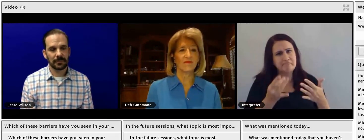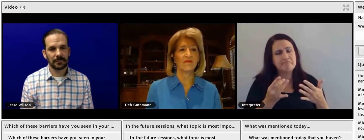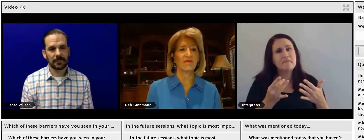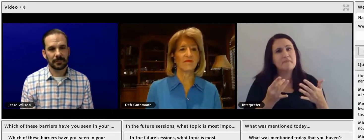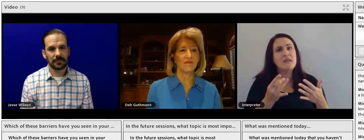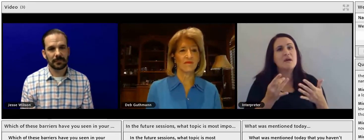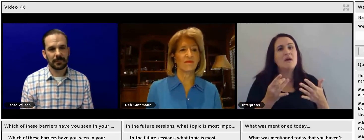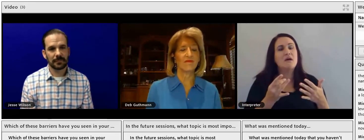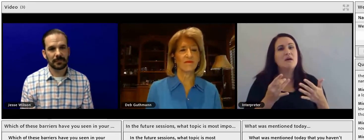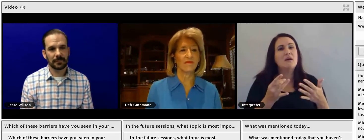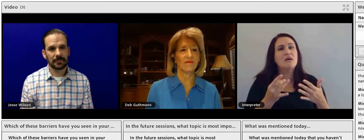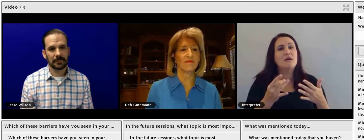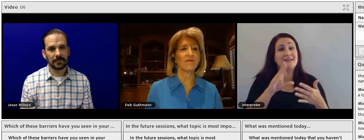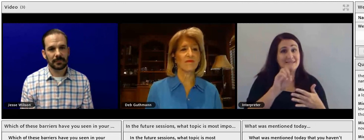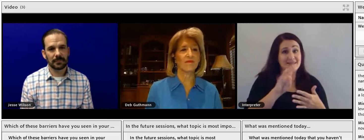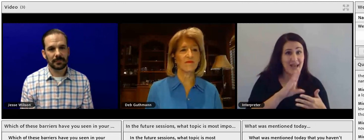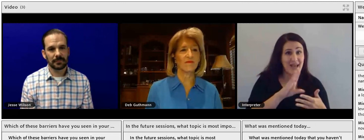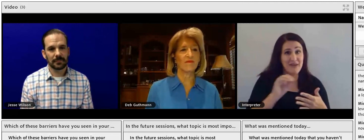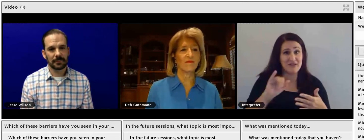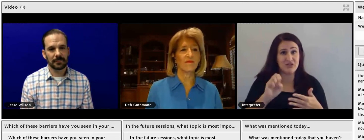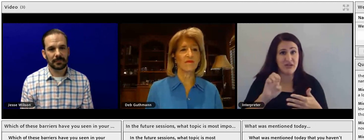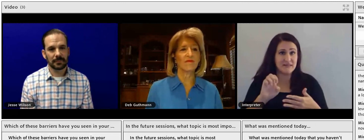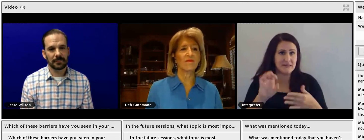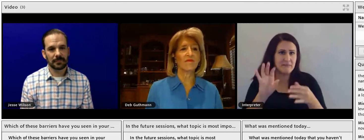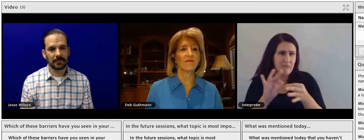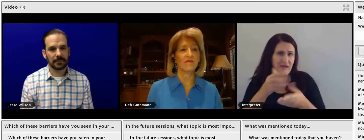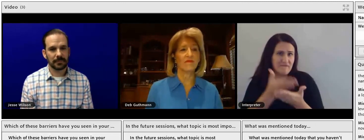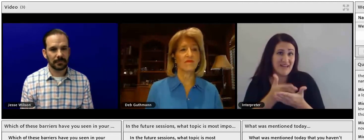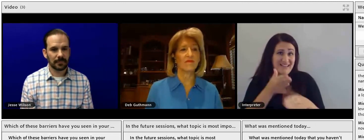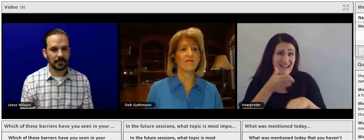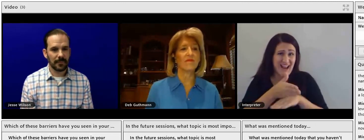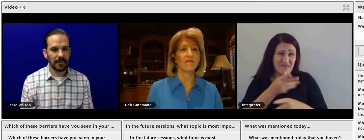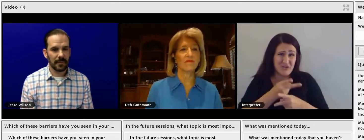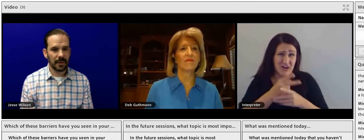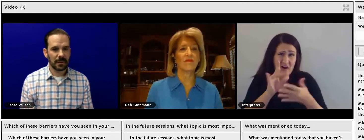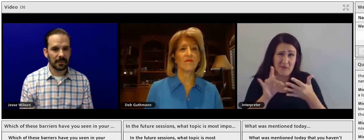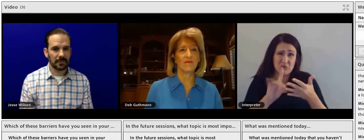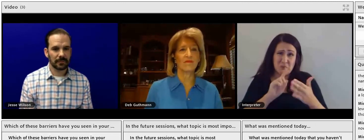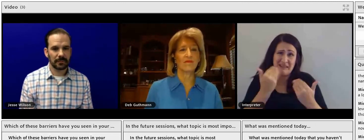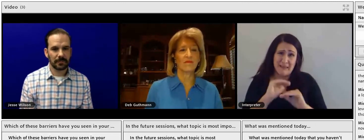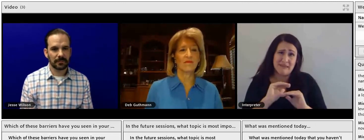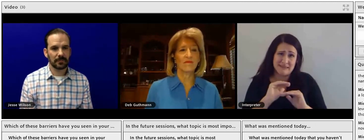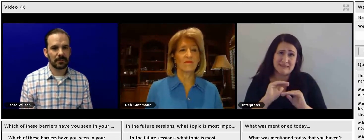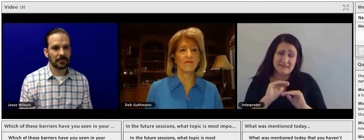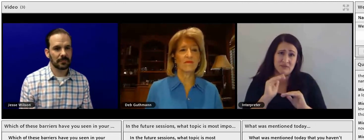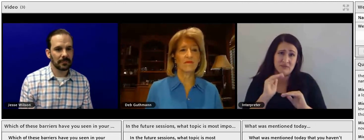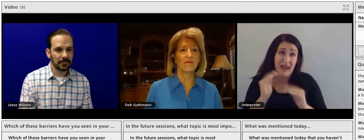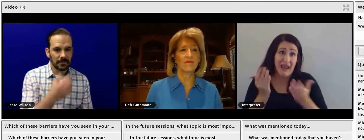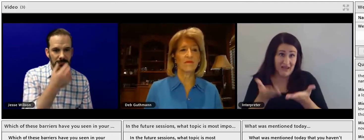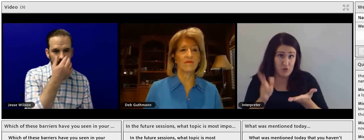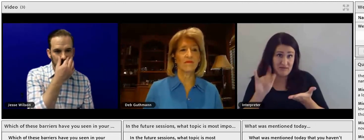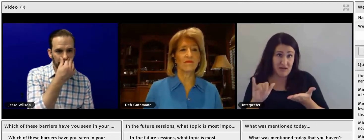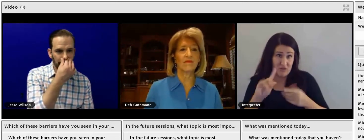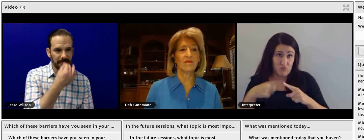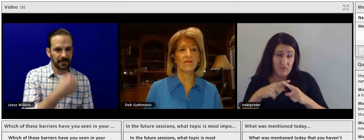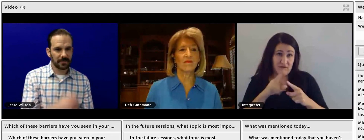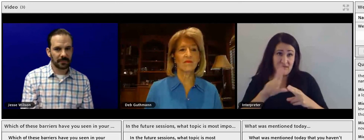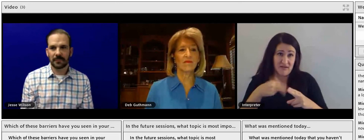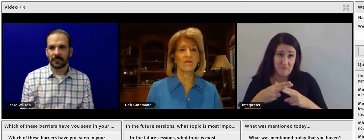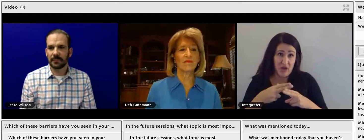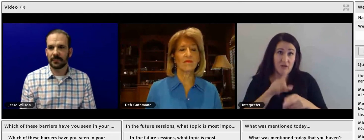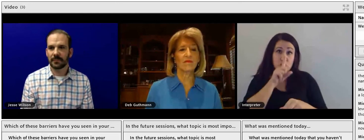Deb and Jesse alluded to the fact that aftercare options are pretty limited in Kentucky when we think about true access for